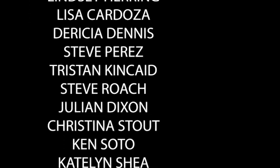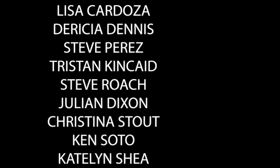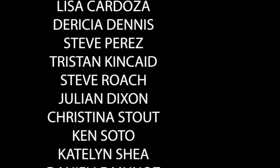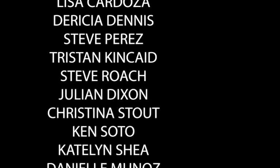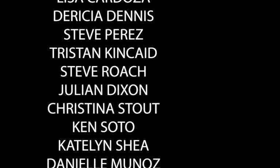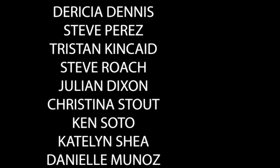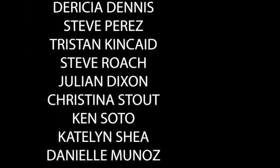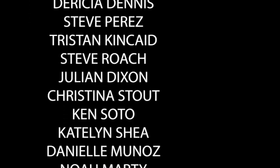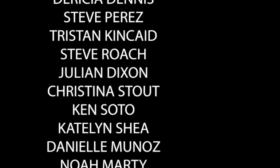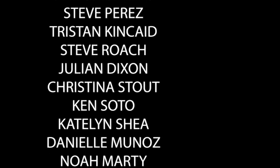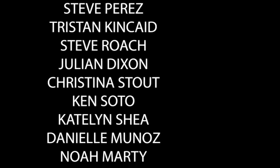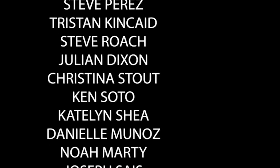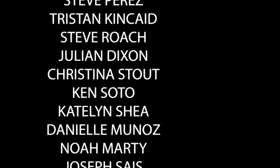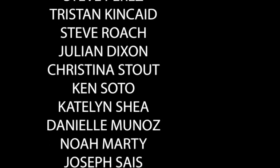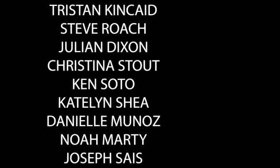in 2015.